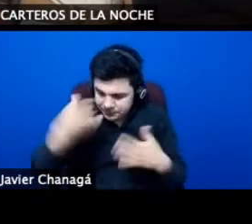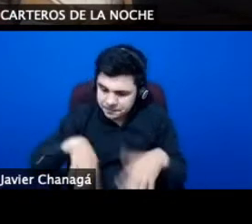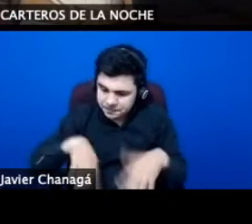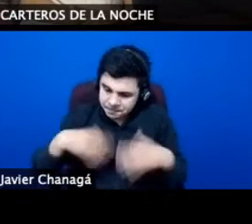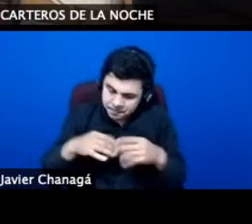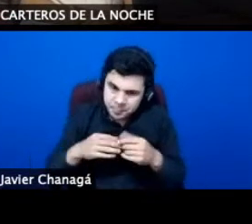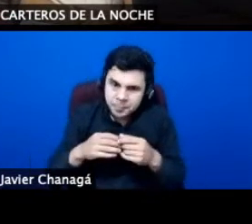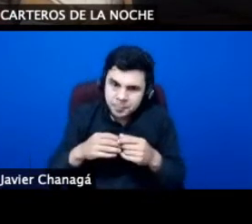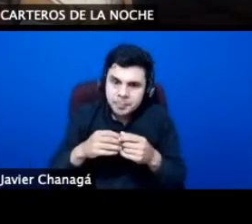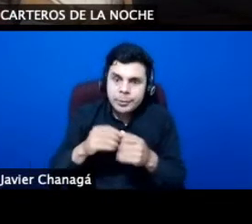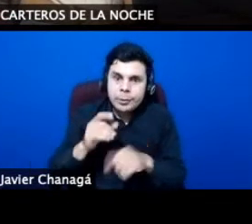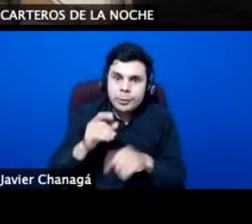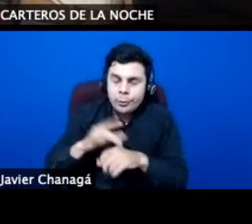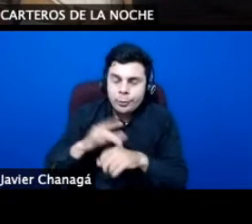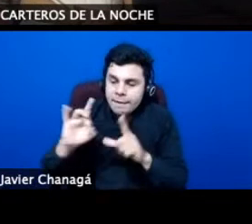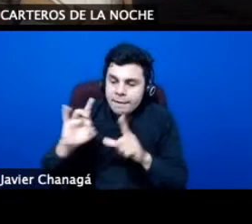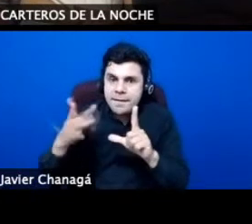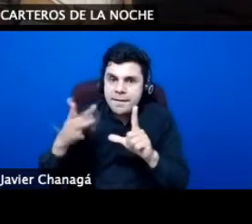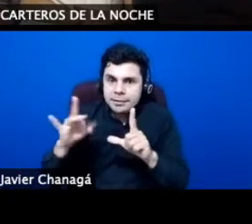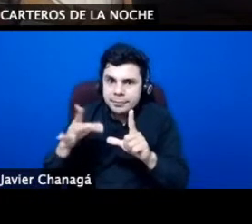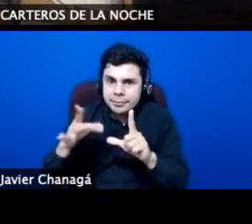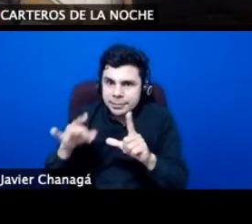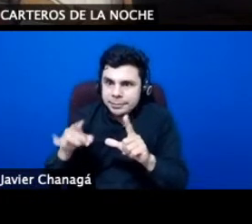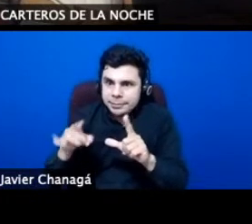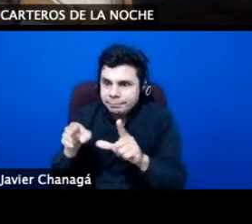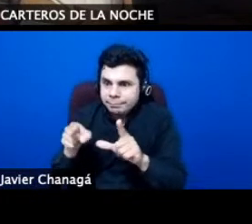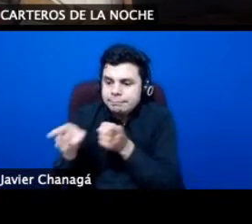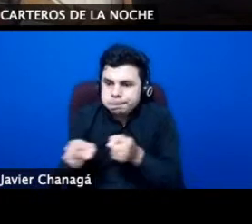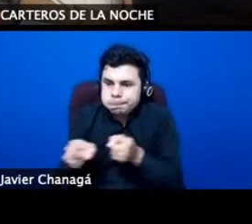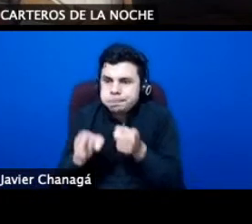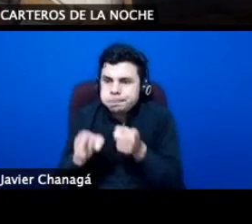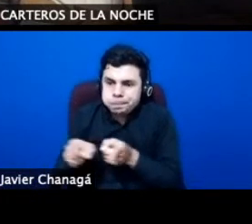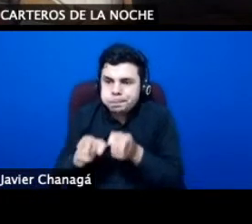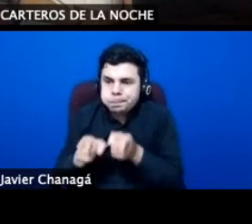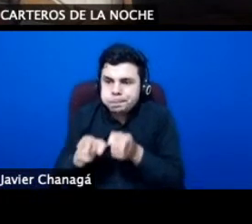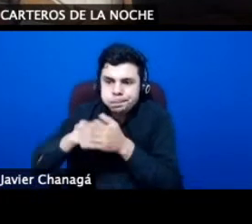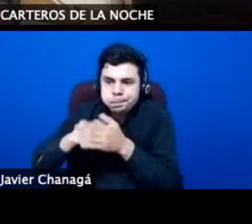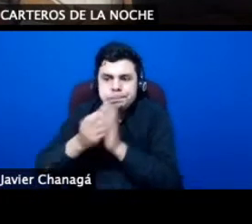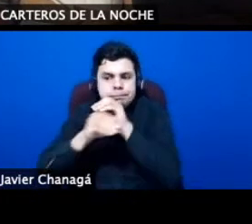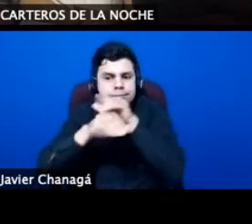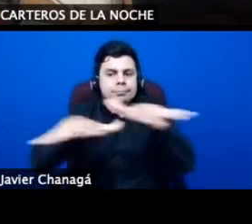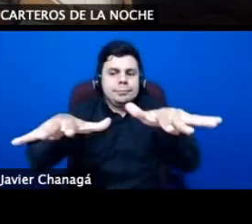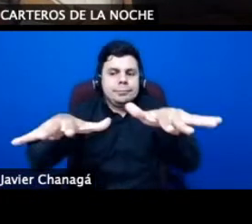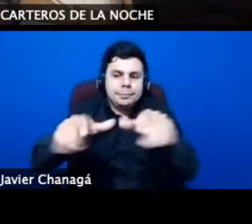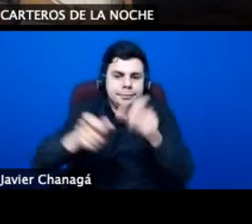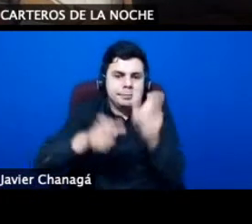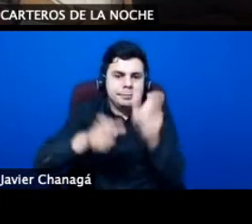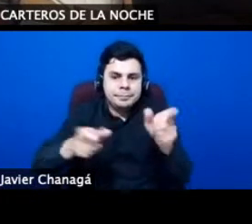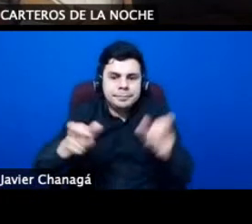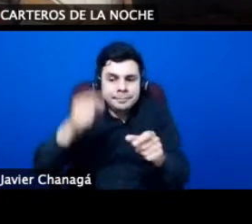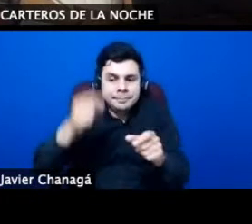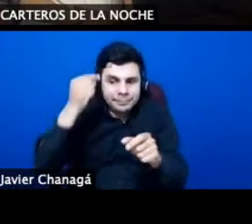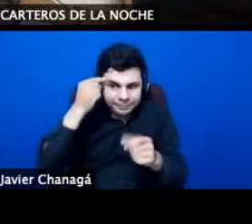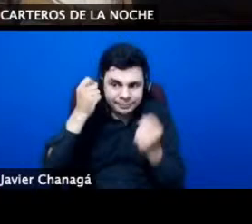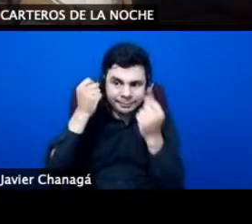virtualmente, enviarle a los chicos, empezar a generar una relación diferente con las familias